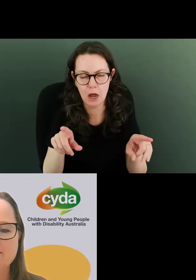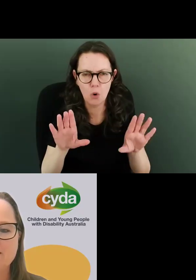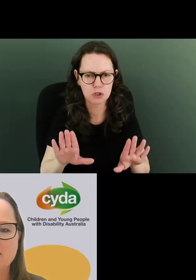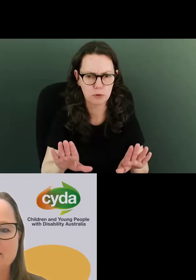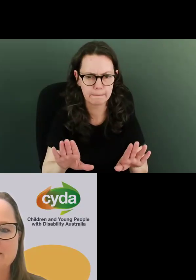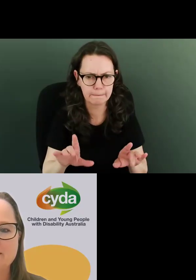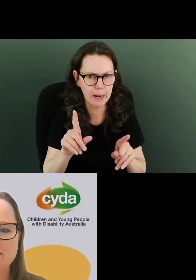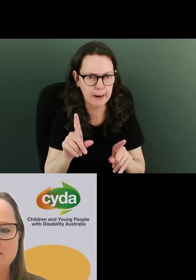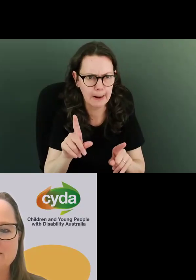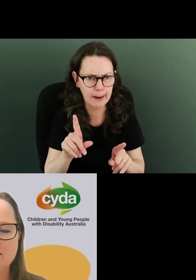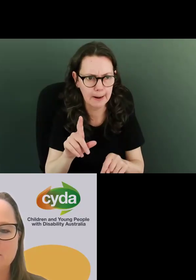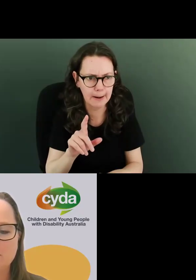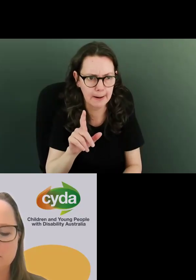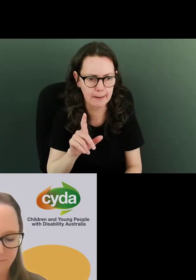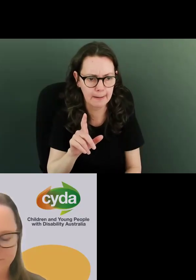just to make sure